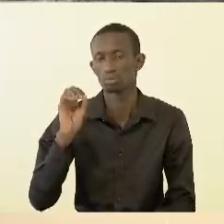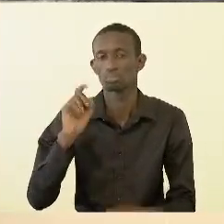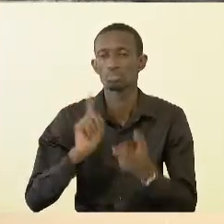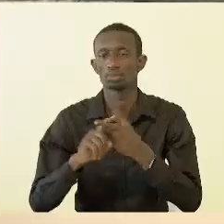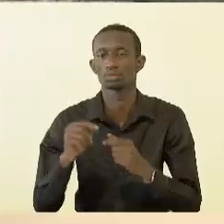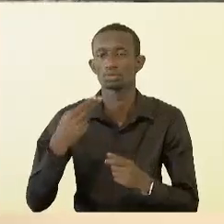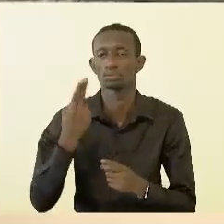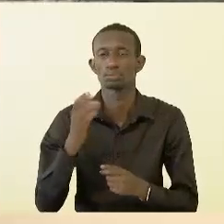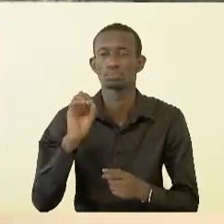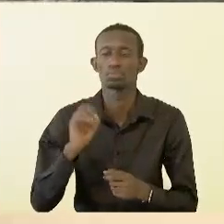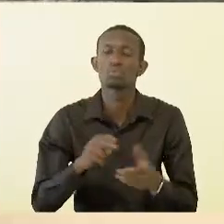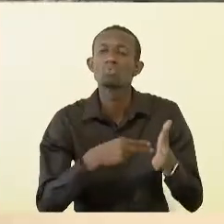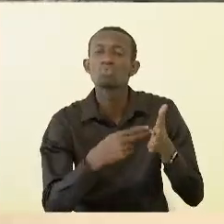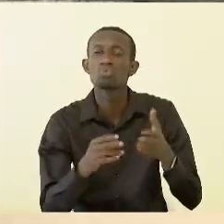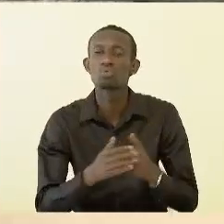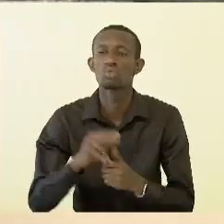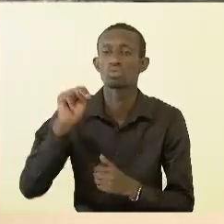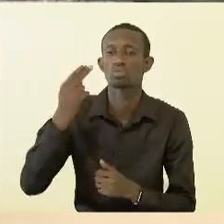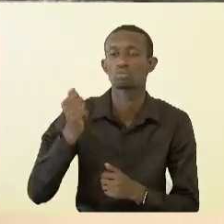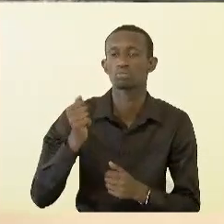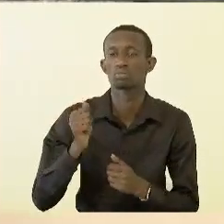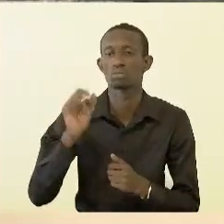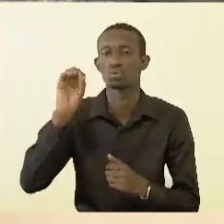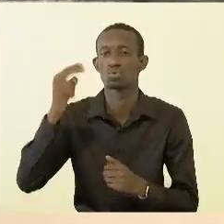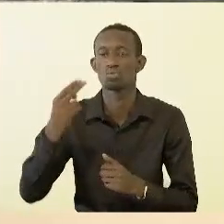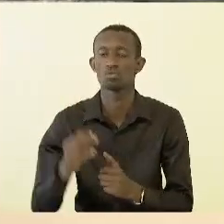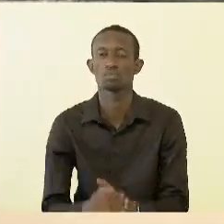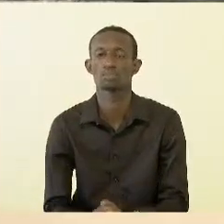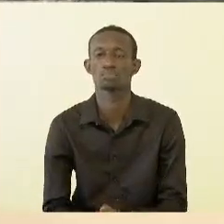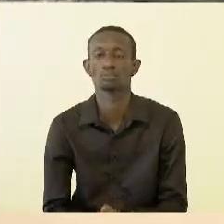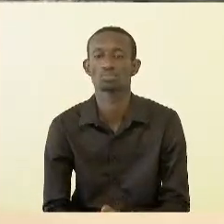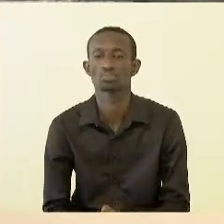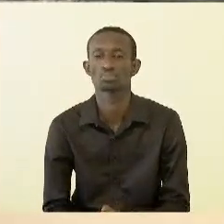water to form sodium hydroxide.